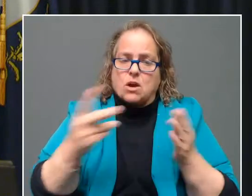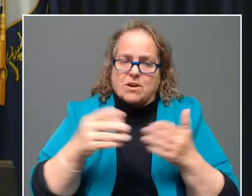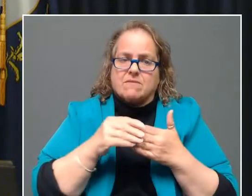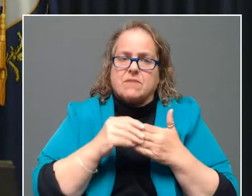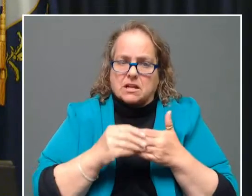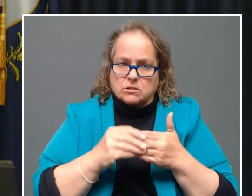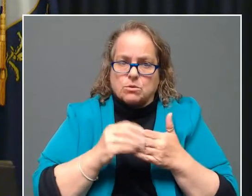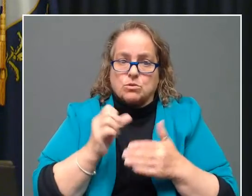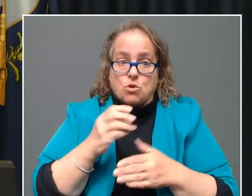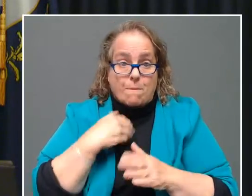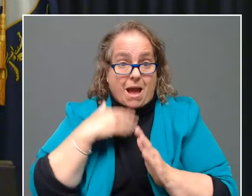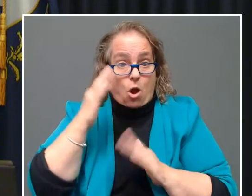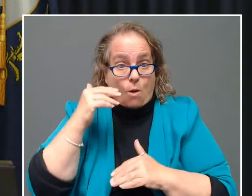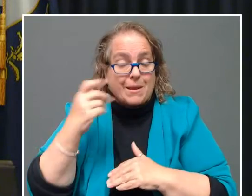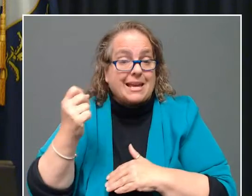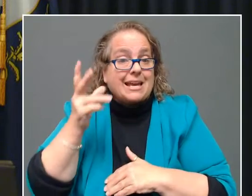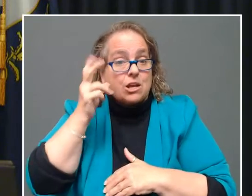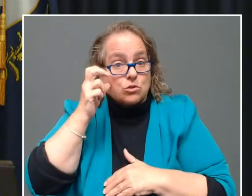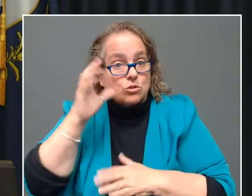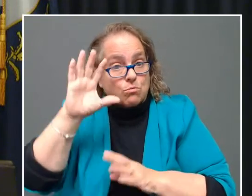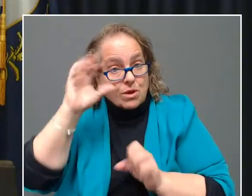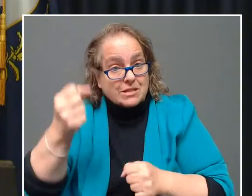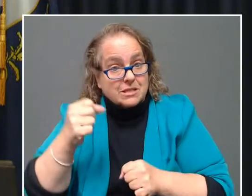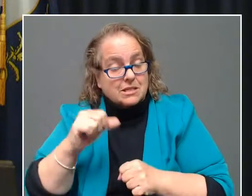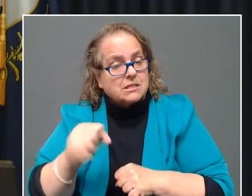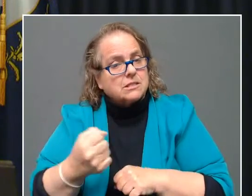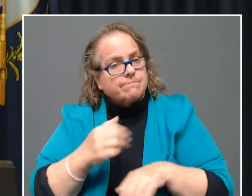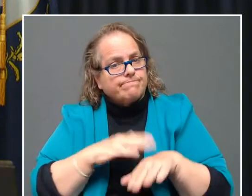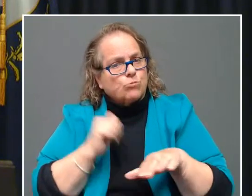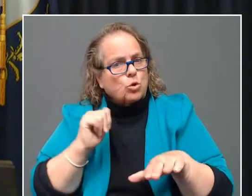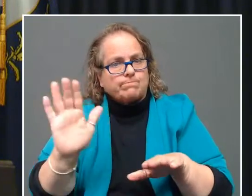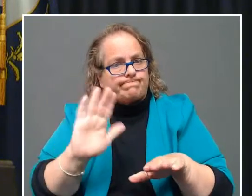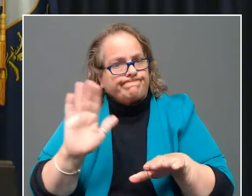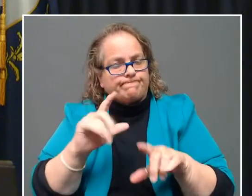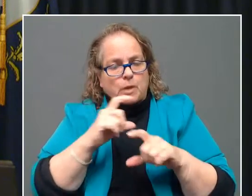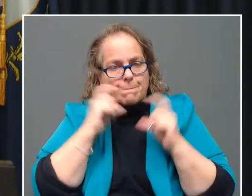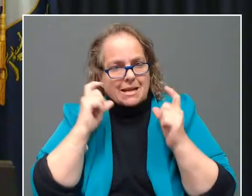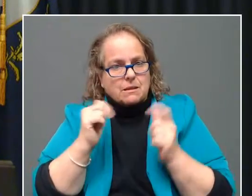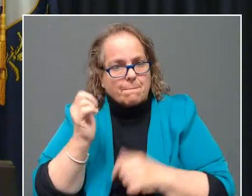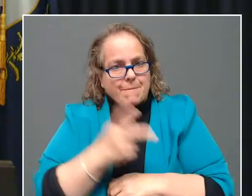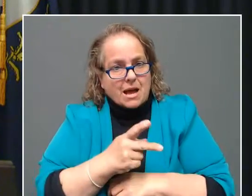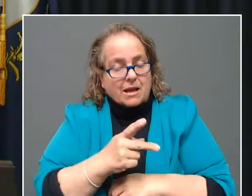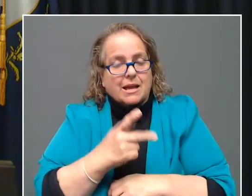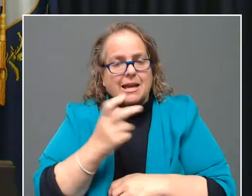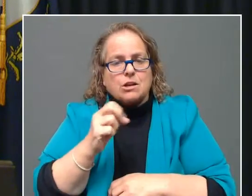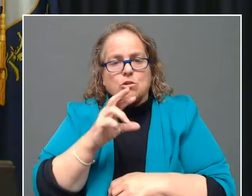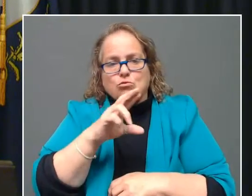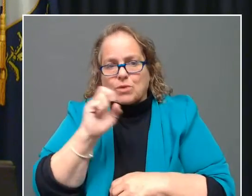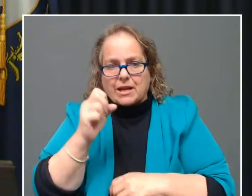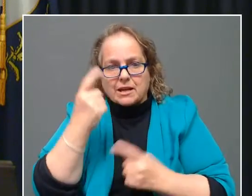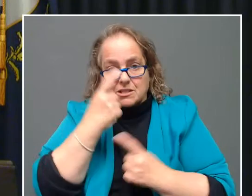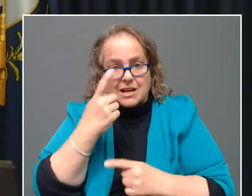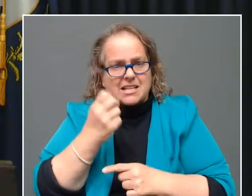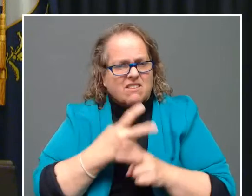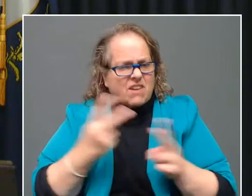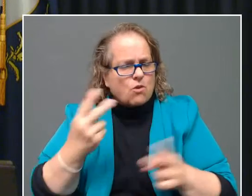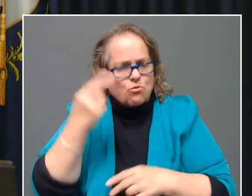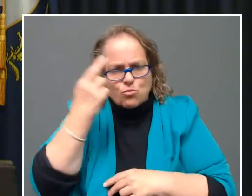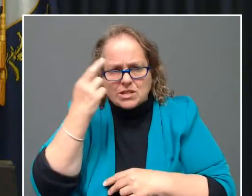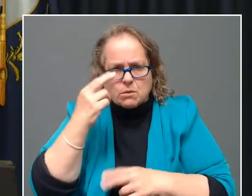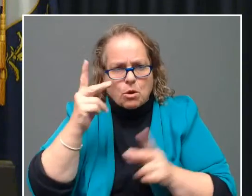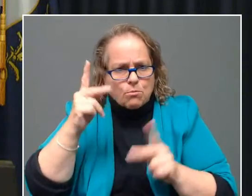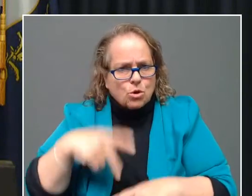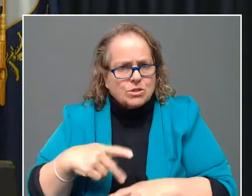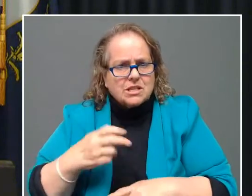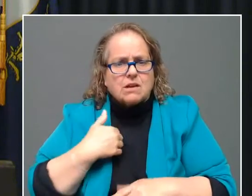hope is he hears the president's call and reconsiders. He's a reasonable person. We've had good conversations. This is one I hope